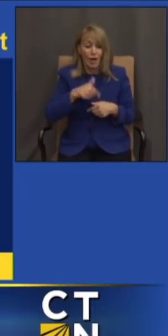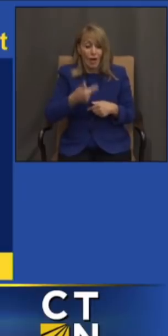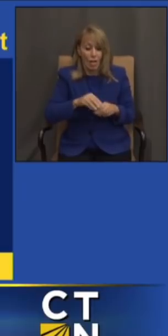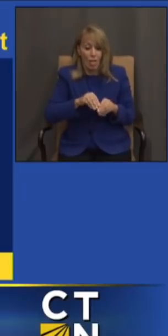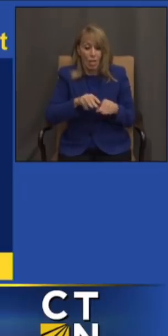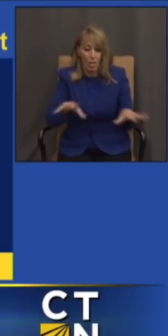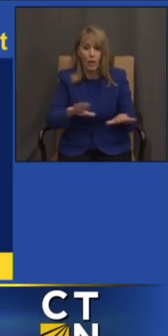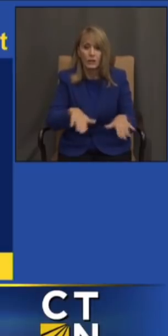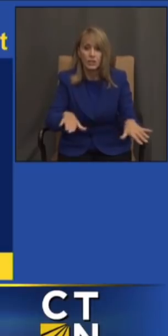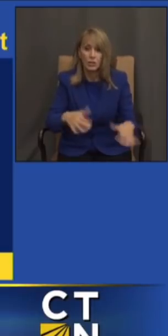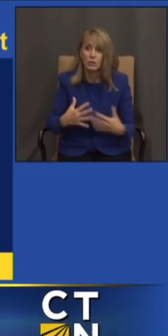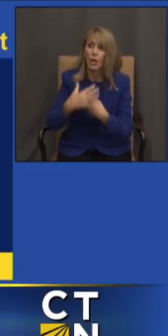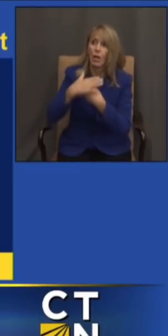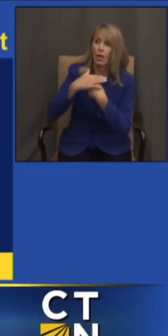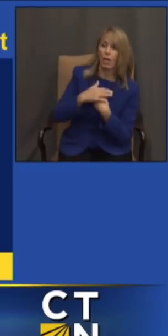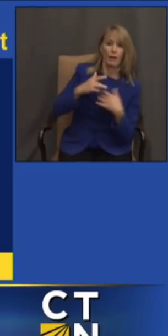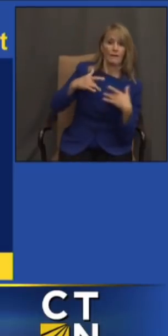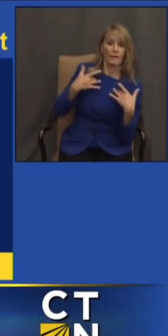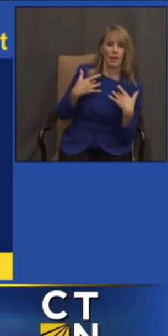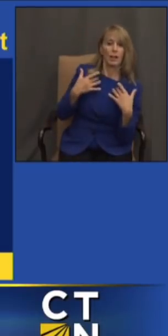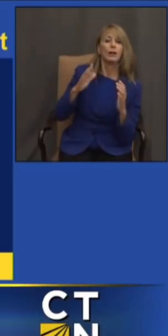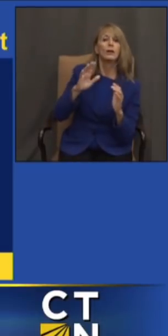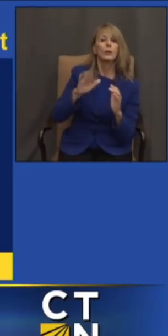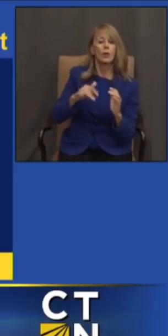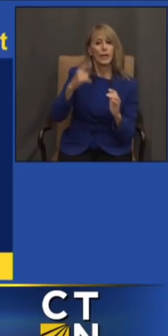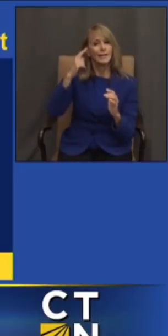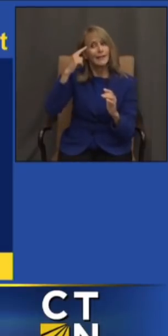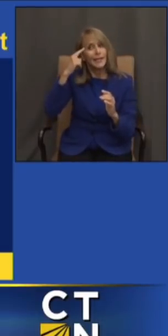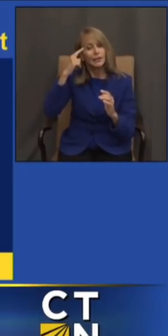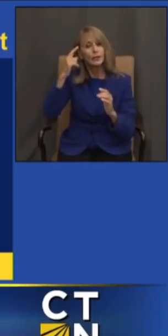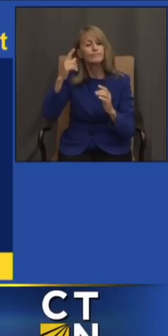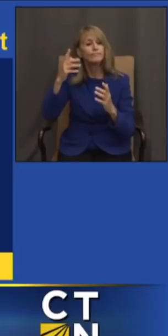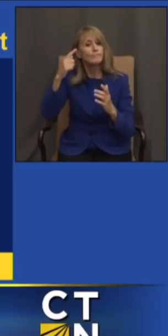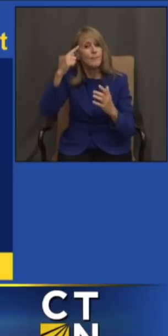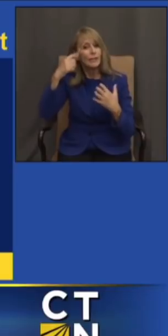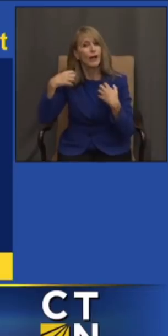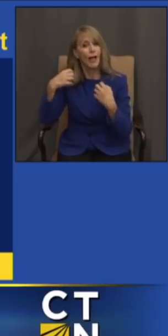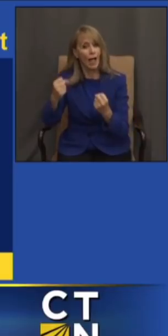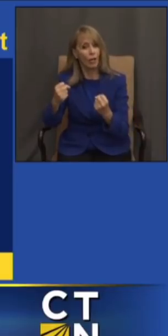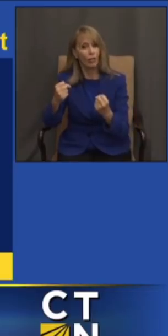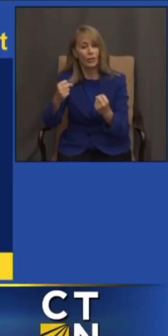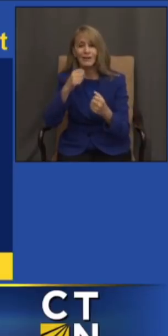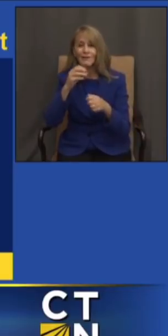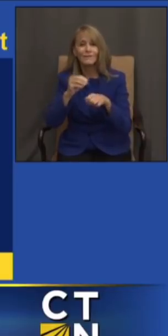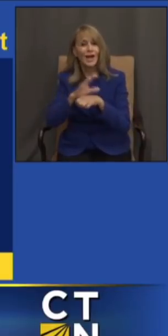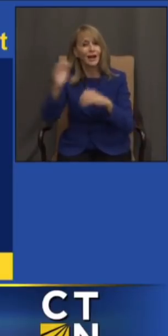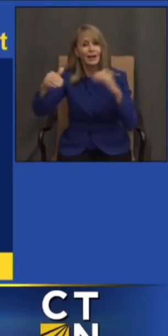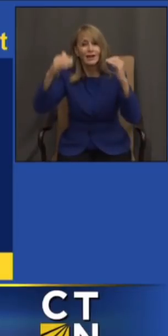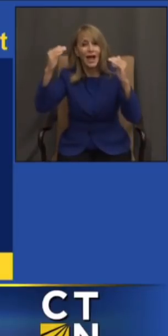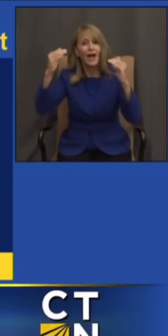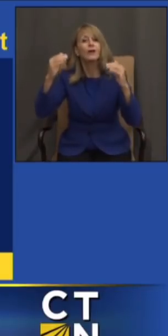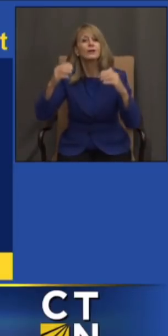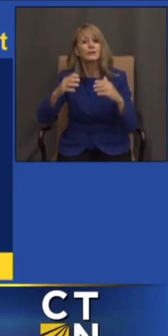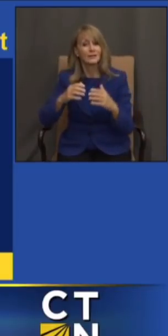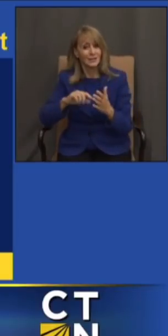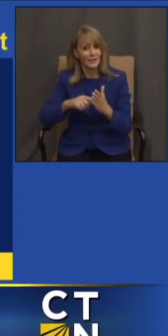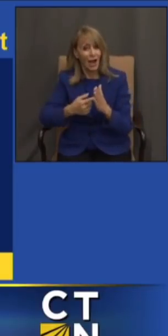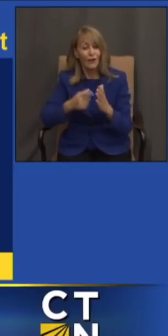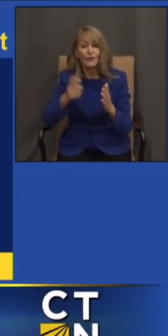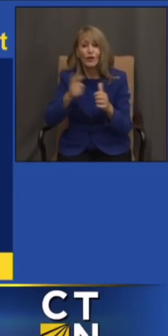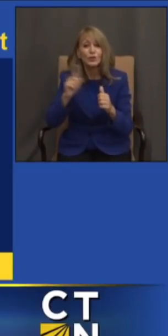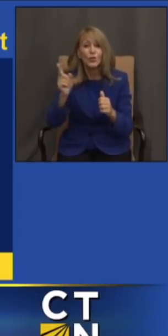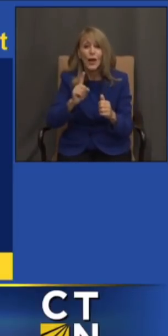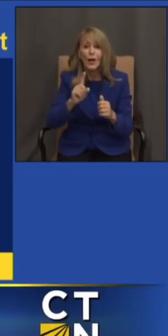through their families sometimes. So when we think about mental health, we think about it across a lifespan. It starts with infant mental